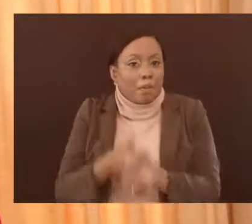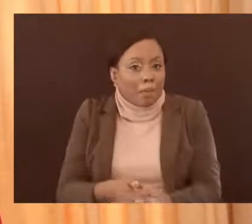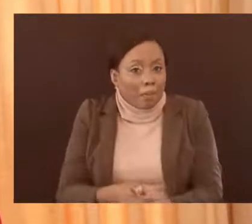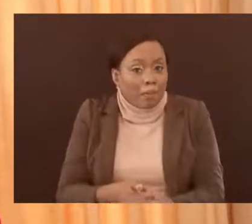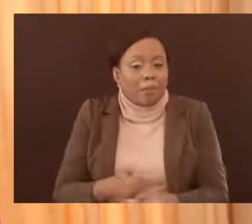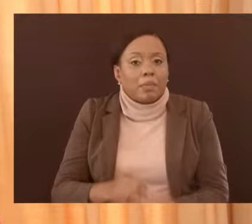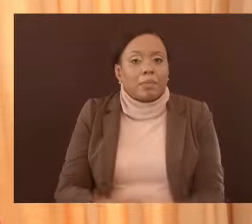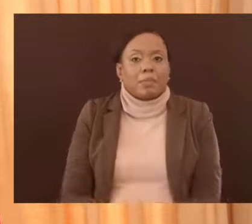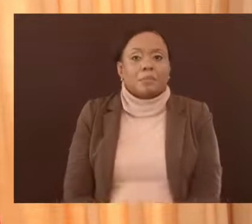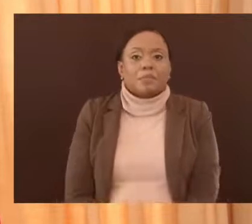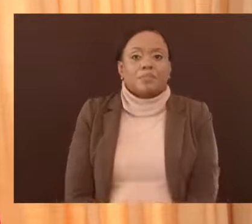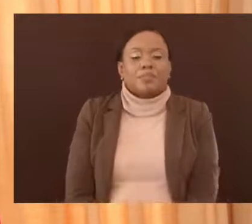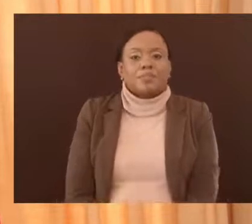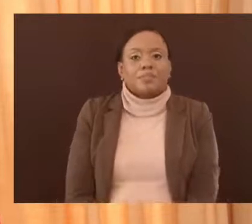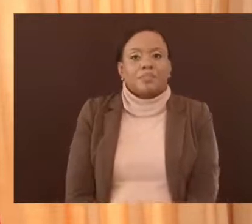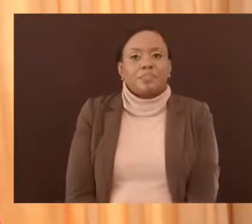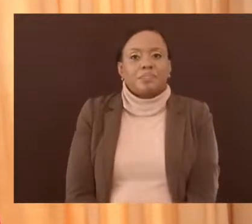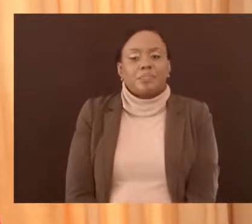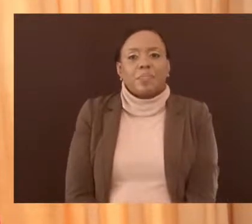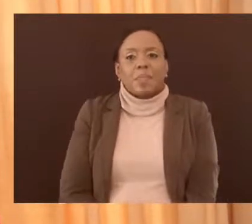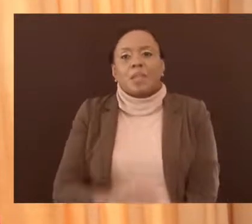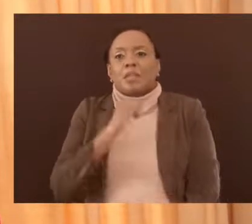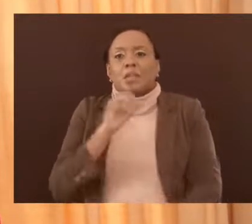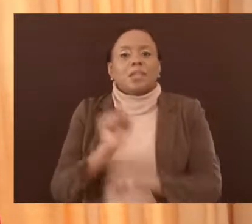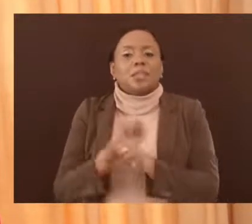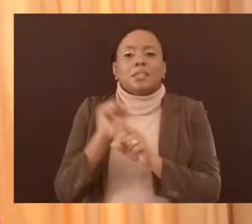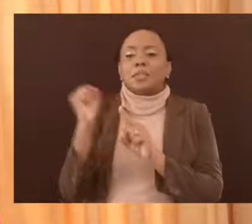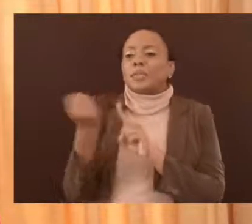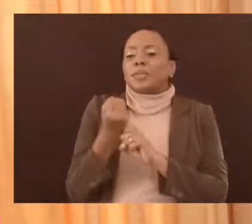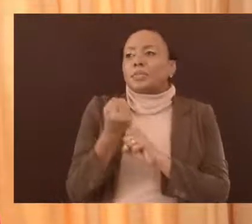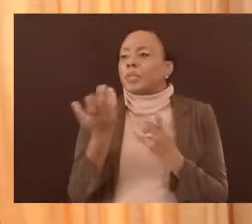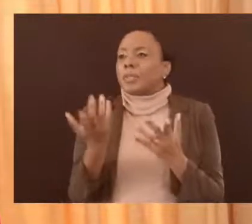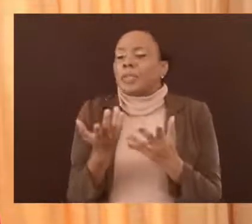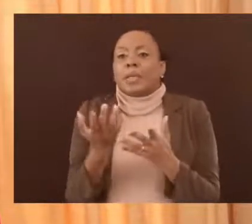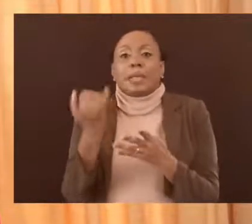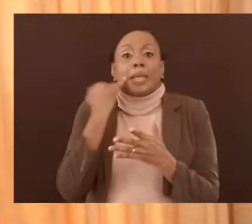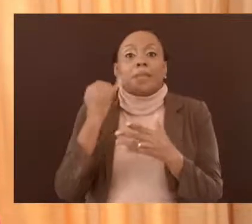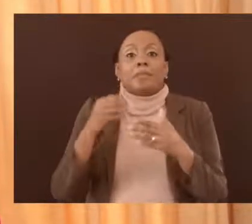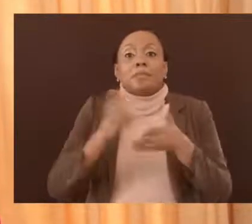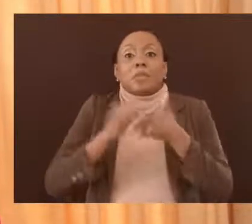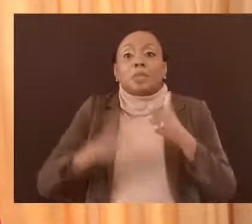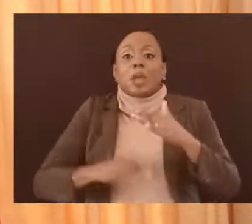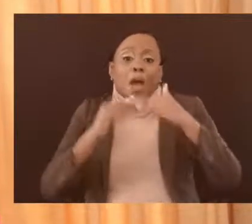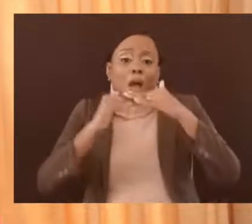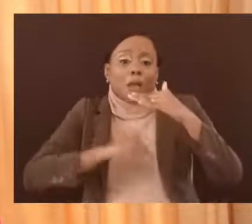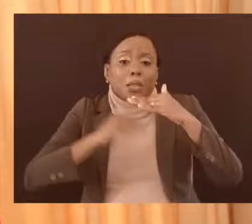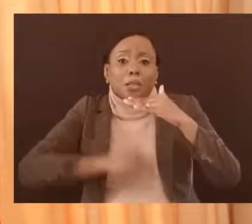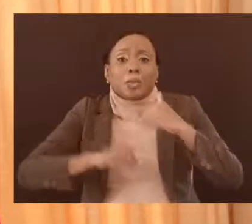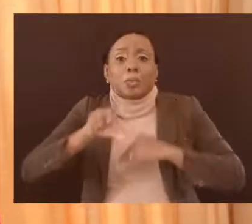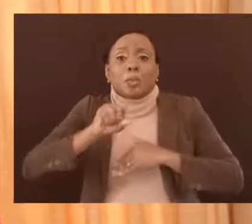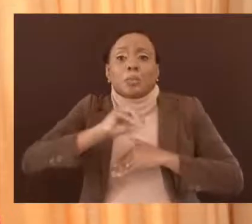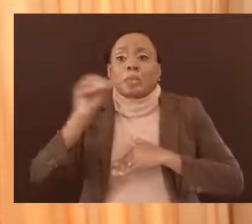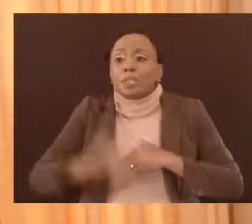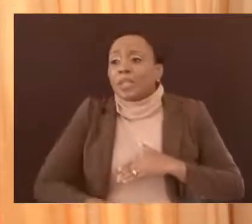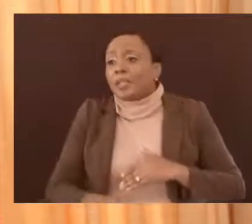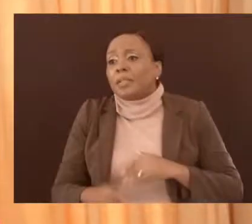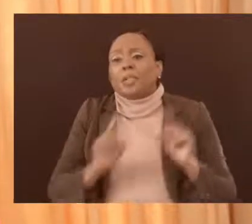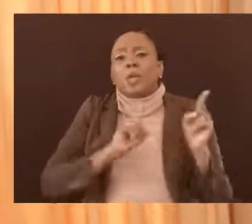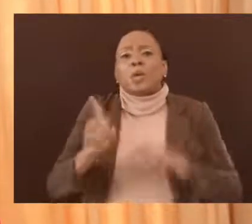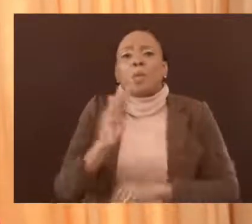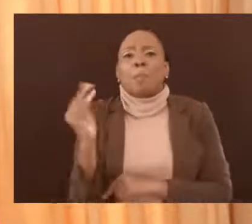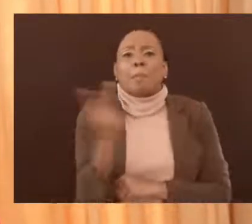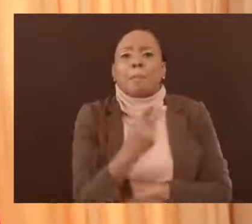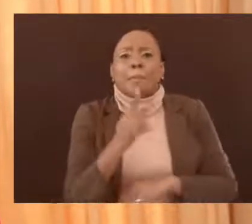other words, it's not a situation where students just return to the classroom and there's not a clear plan of action as it relates to how